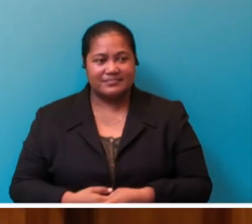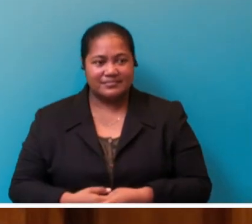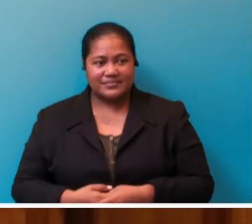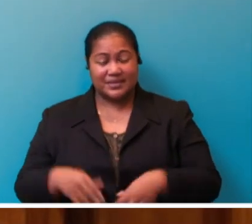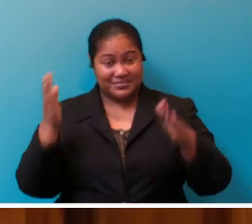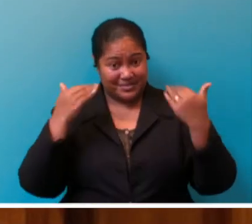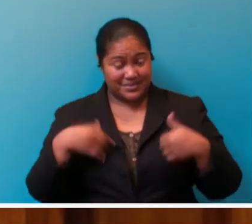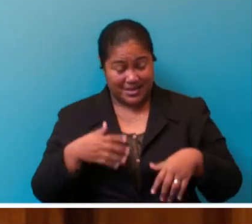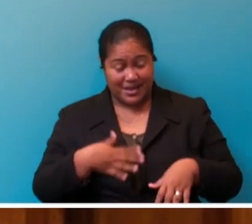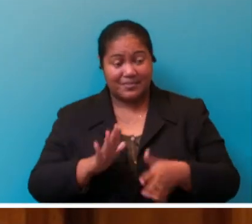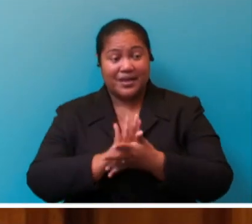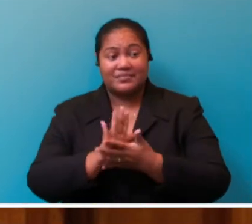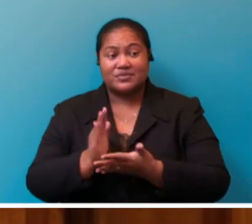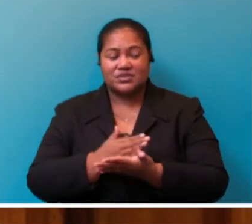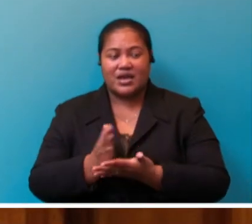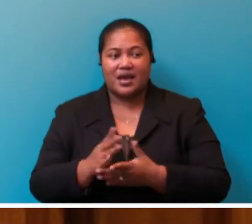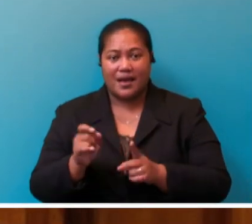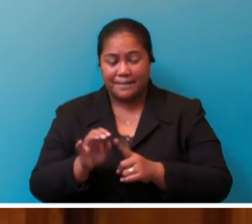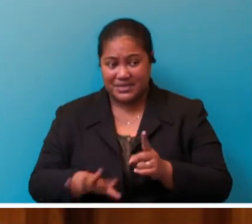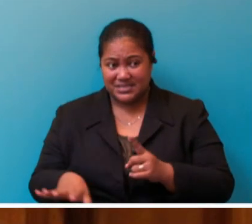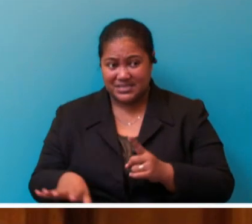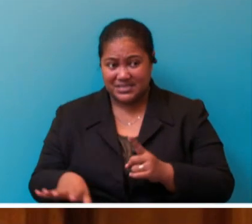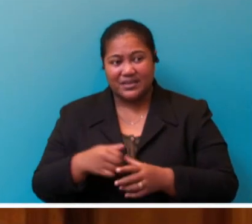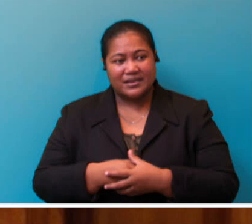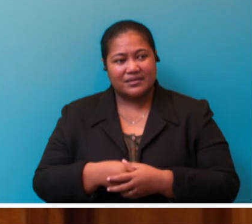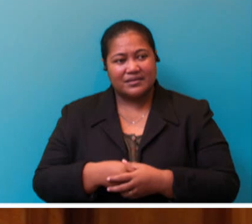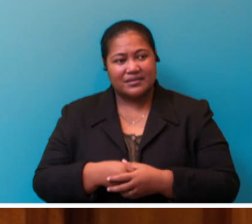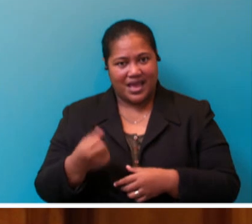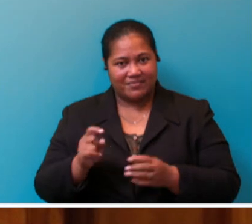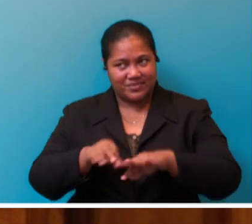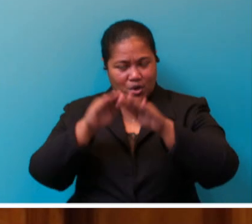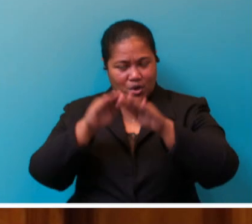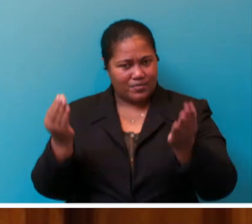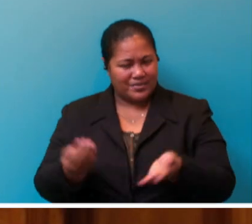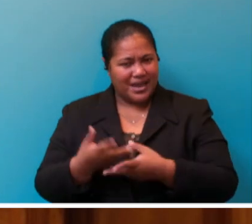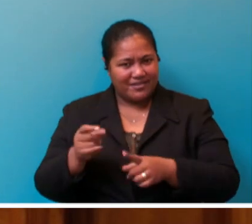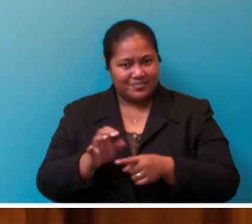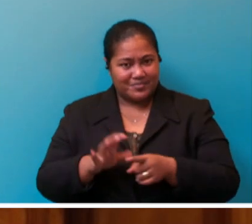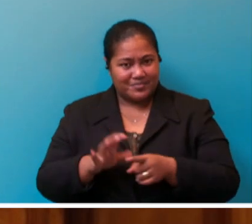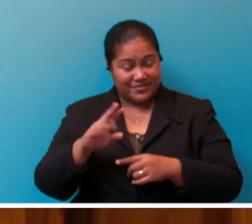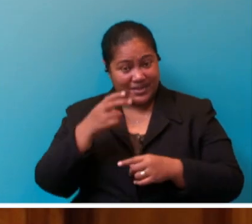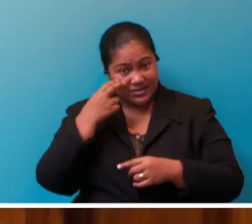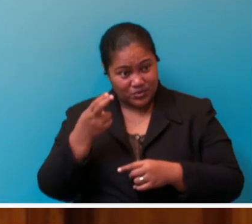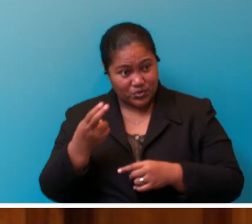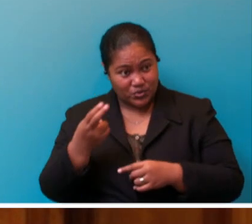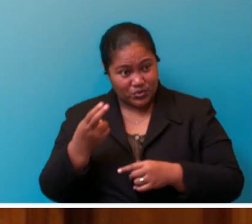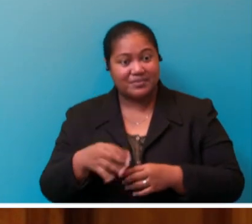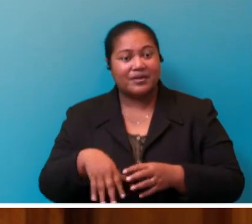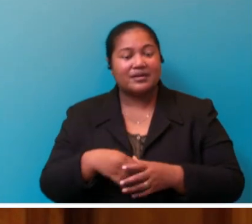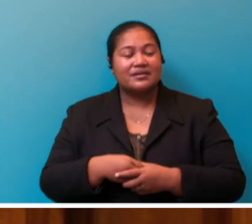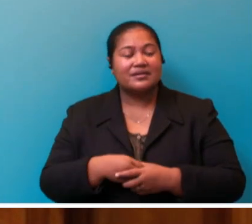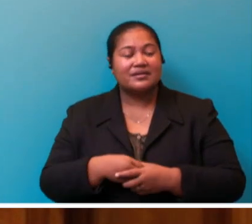share that the Pacific in April made its mark in the global arena as the Pacific Tourism Organization, SPDO,